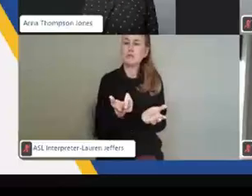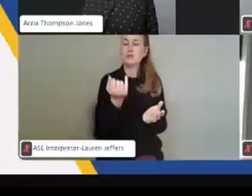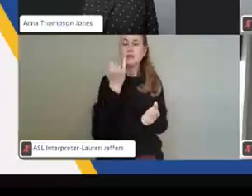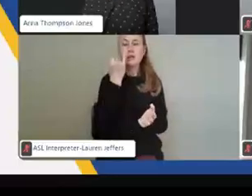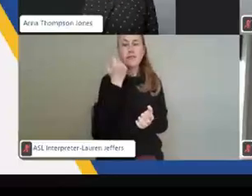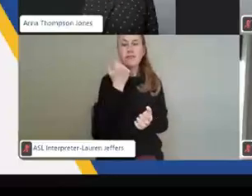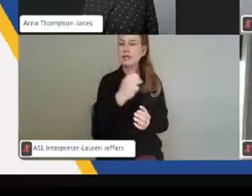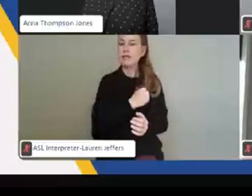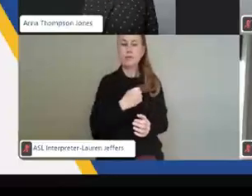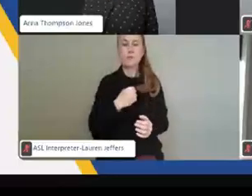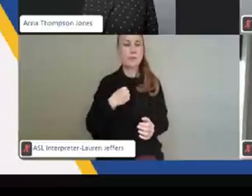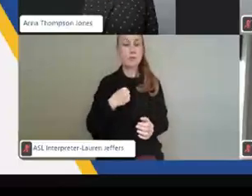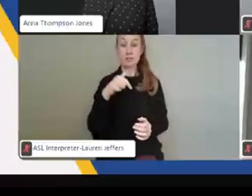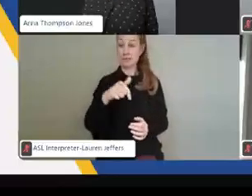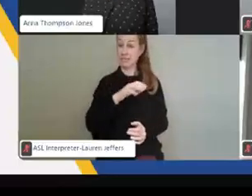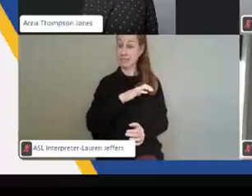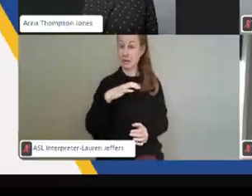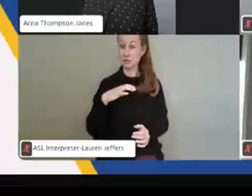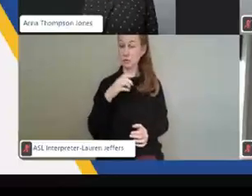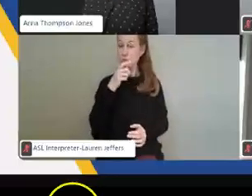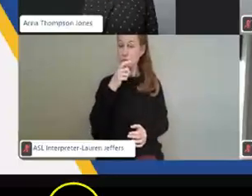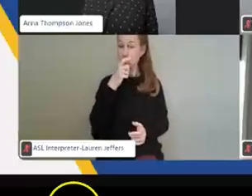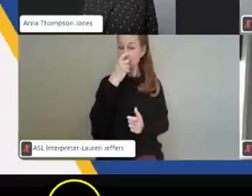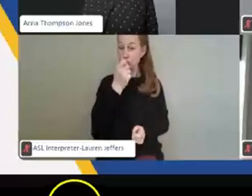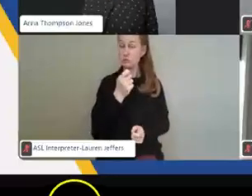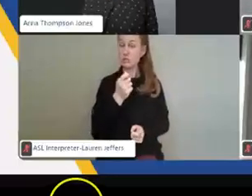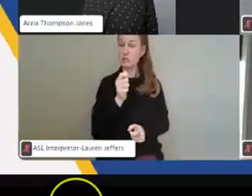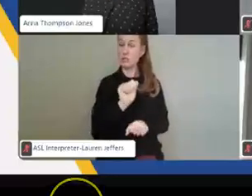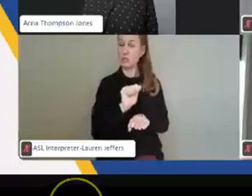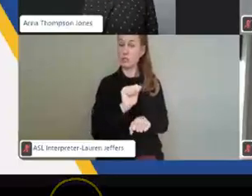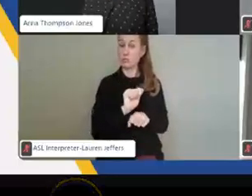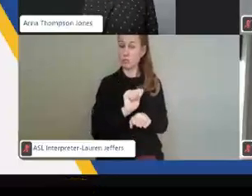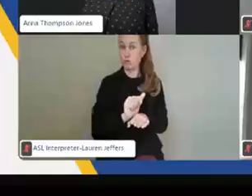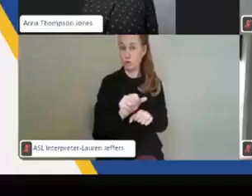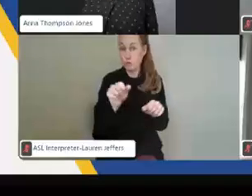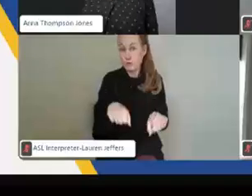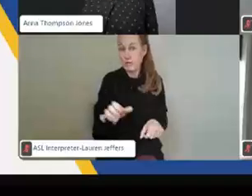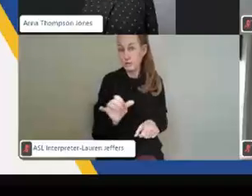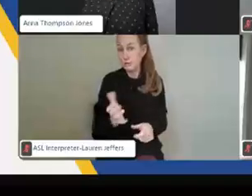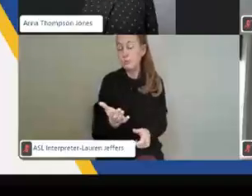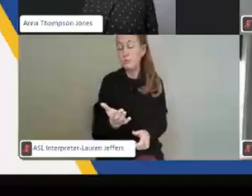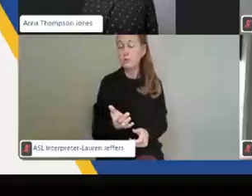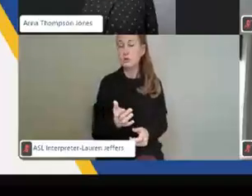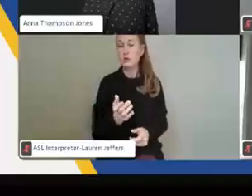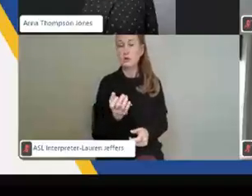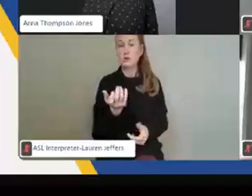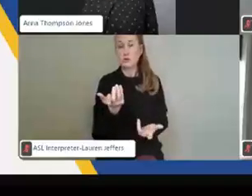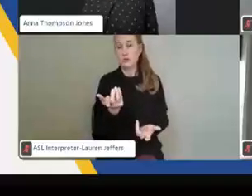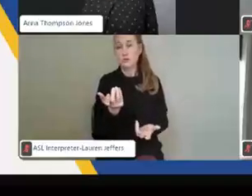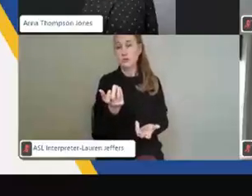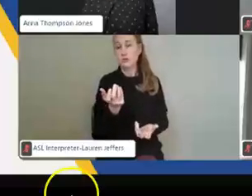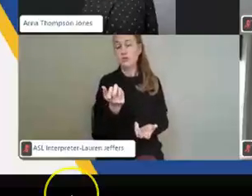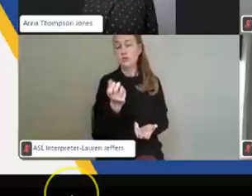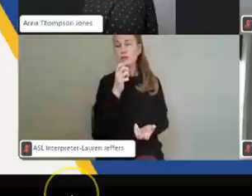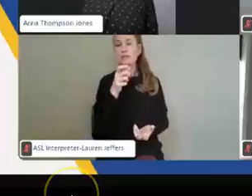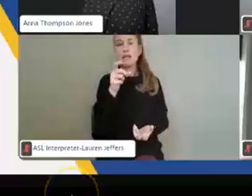of the members of this council that are interested in working with that as well, we can do that as well. I mean, if not, it doesn't all